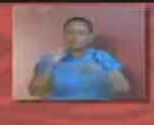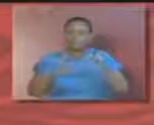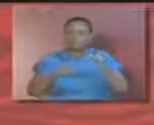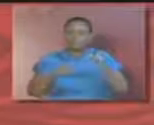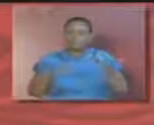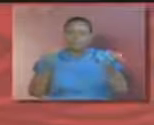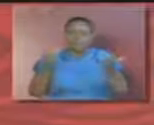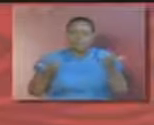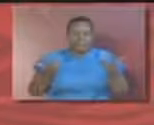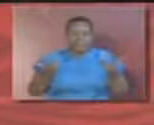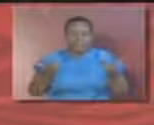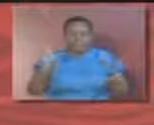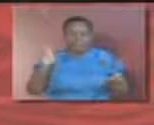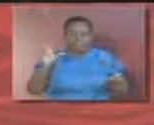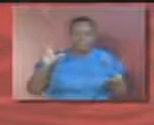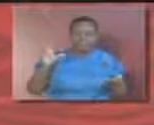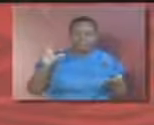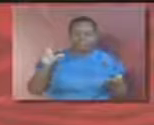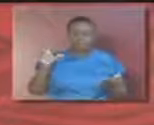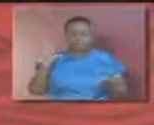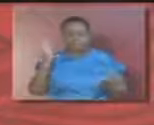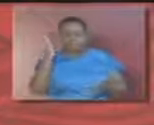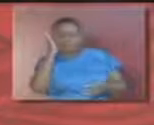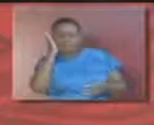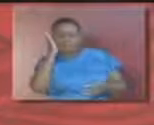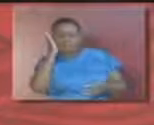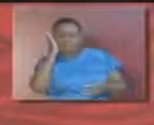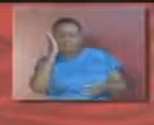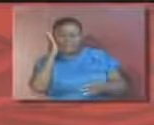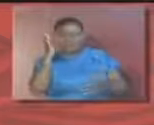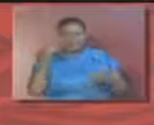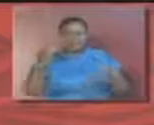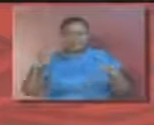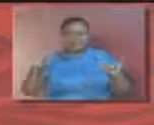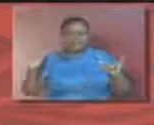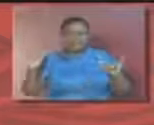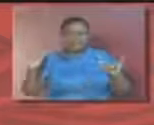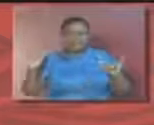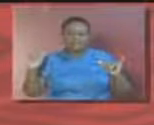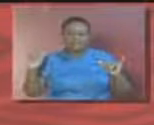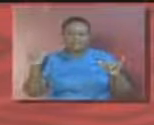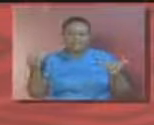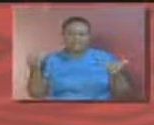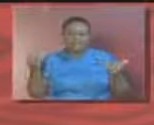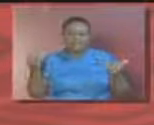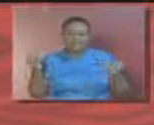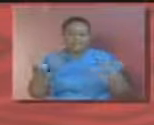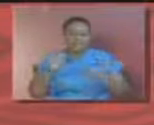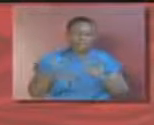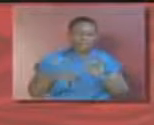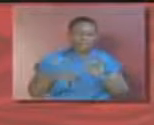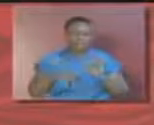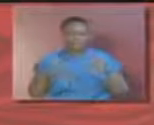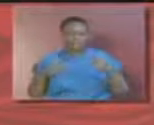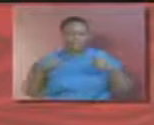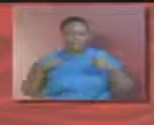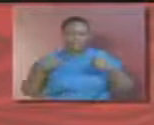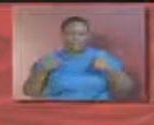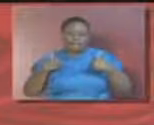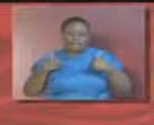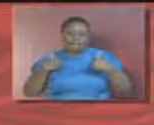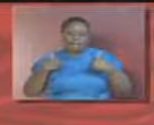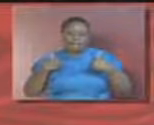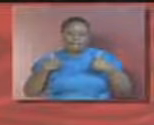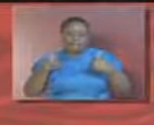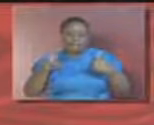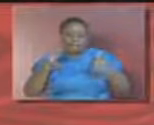300 spaces being left. And that can, given that current rate, with all things being equal, at a rate